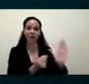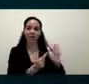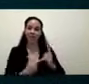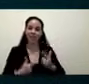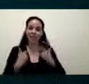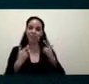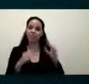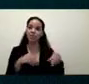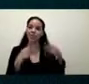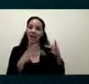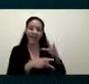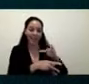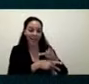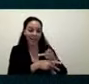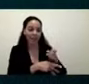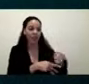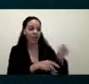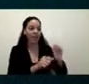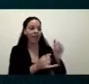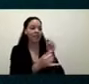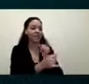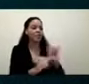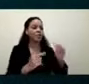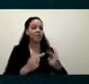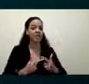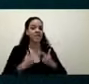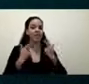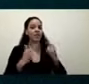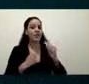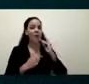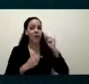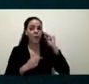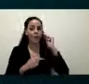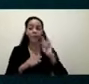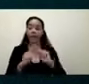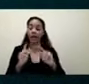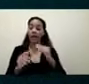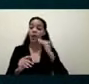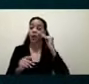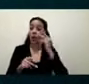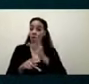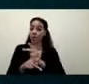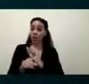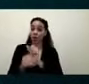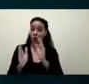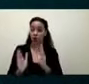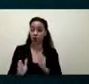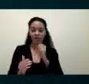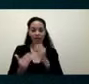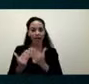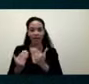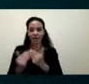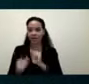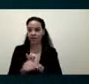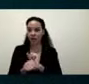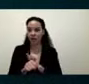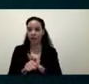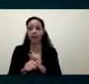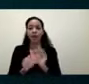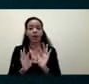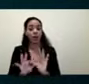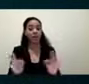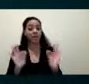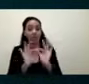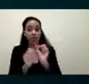live independently at home. But being a home care worker is not an easy job. We're essential workers who provide care to